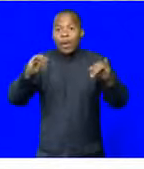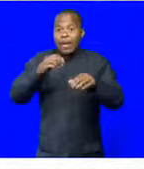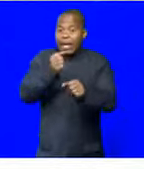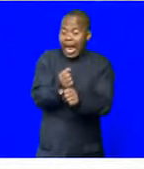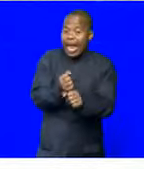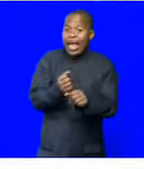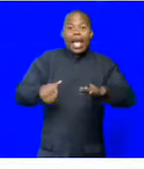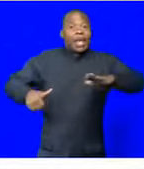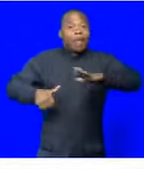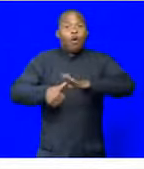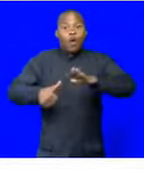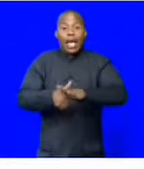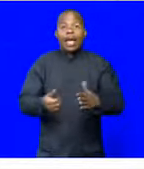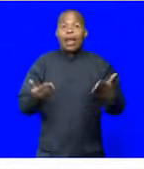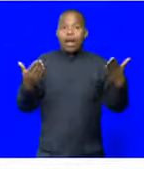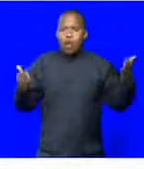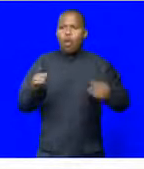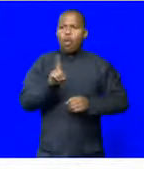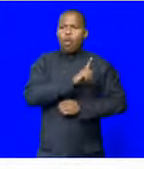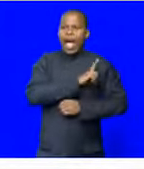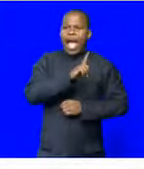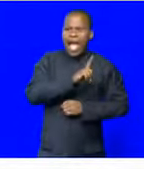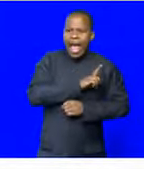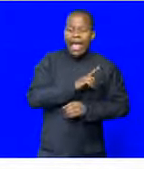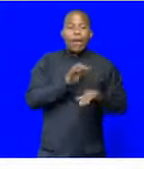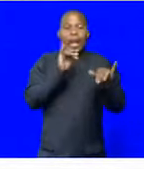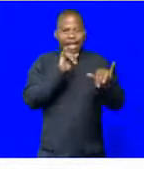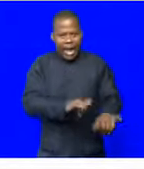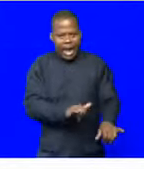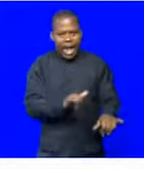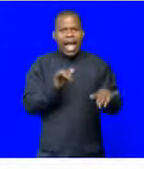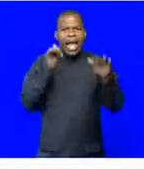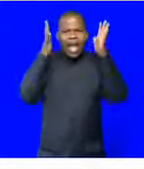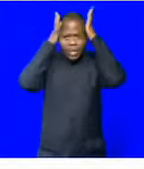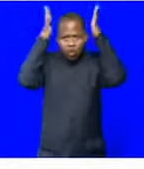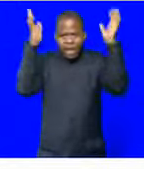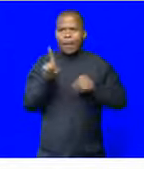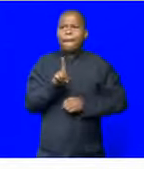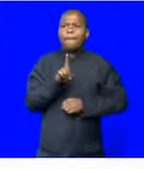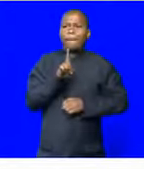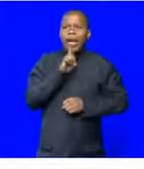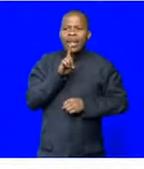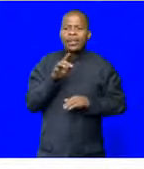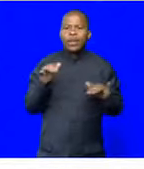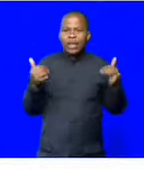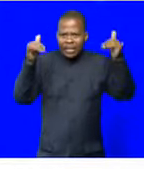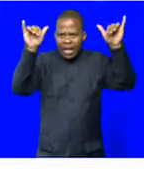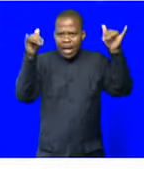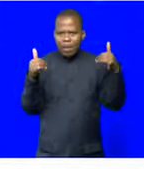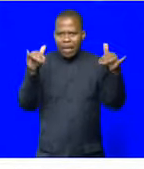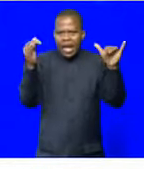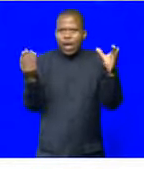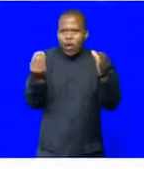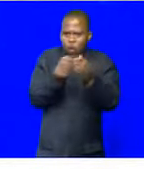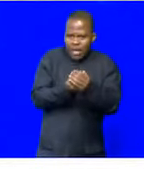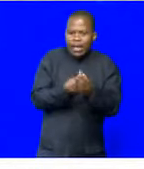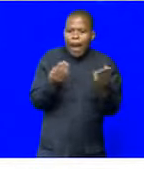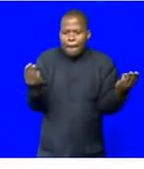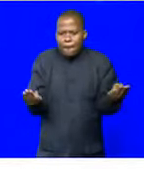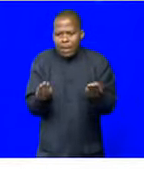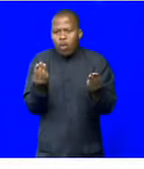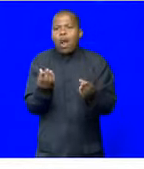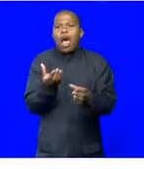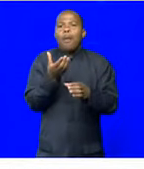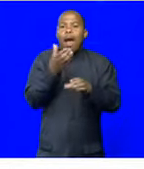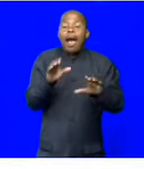bakule Eswatini bayakhona kuhlanganyela nalesinye sive sakulela live kugubha lelilanga ngisho naleso lesikulamanye emave. I